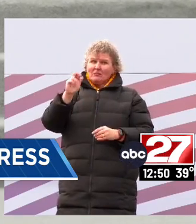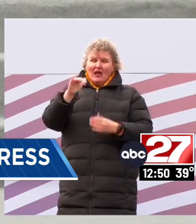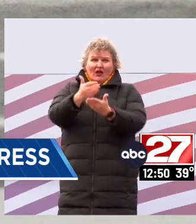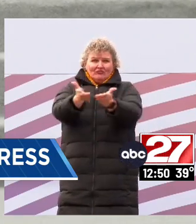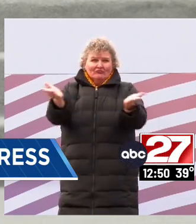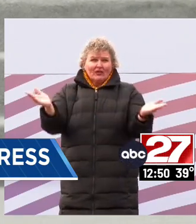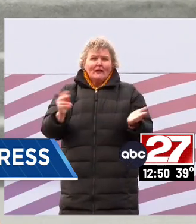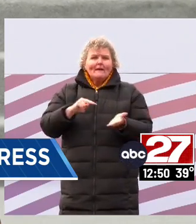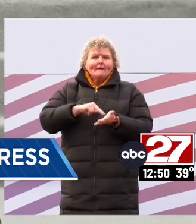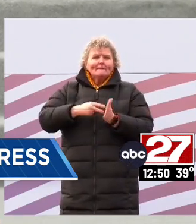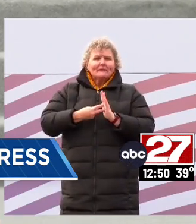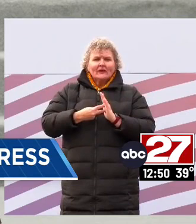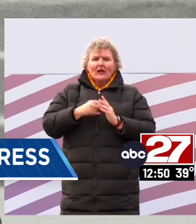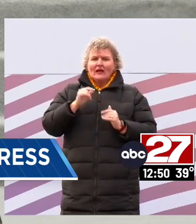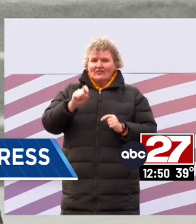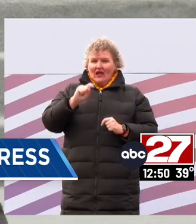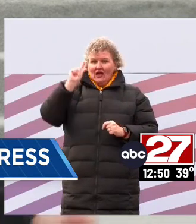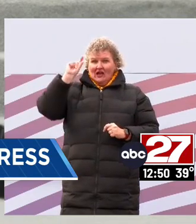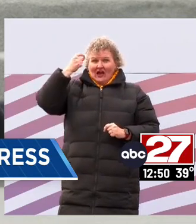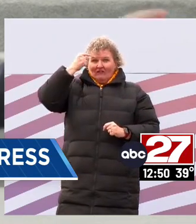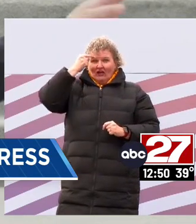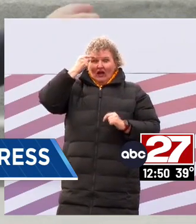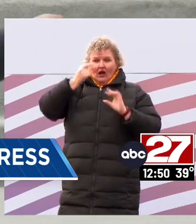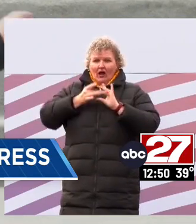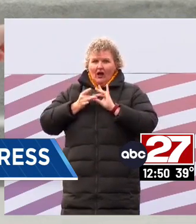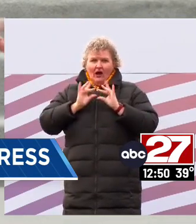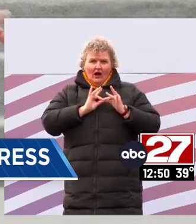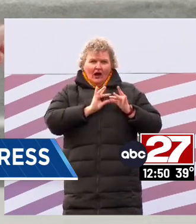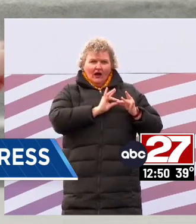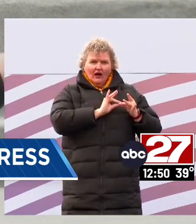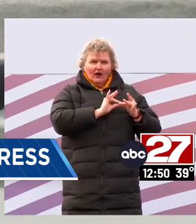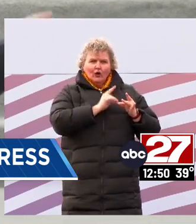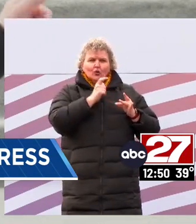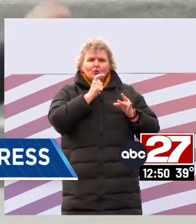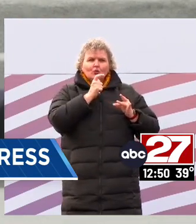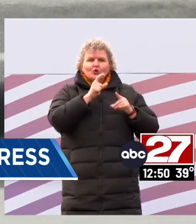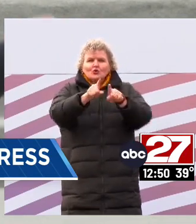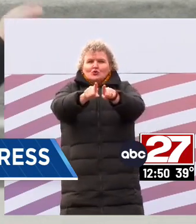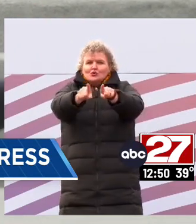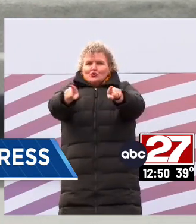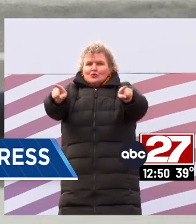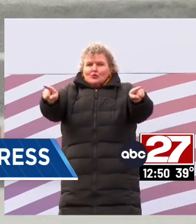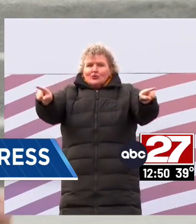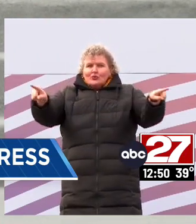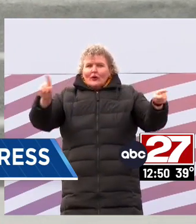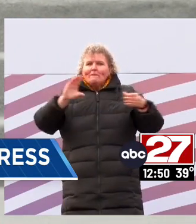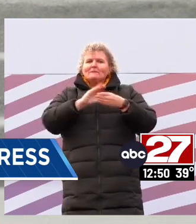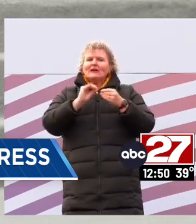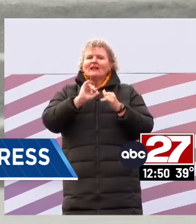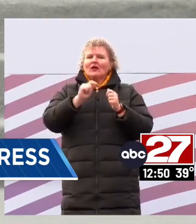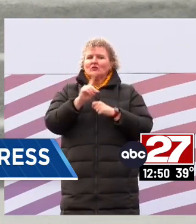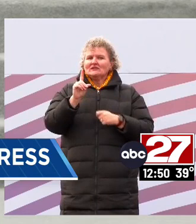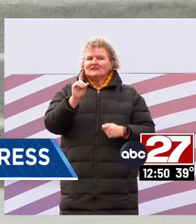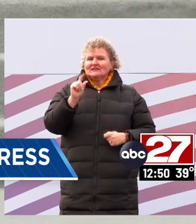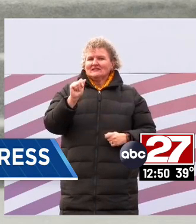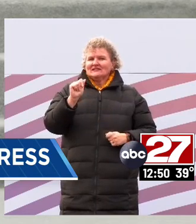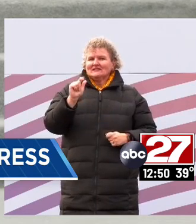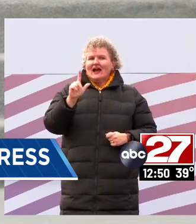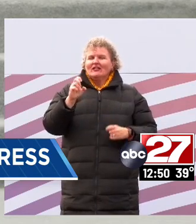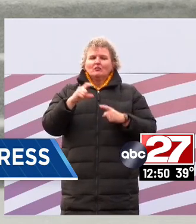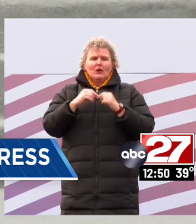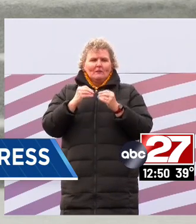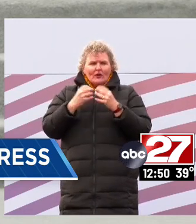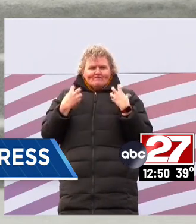the halls of government. The voices of people like Danielle, who bravely told us her own story about her